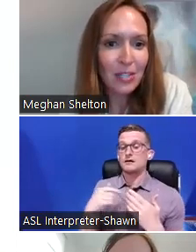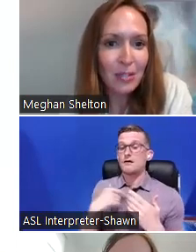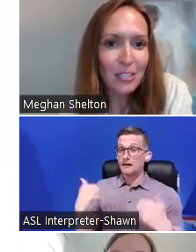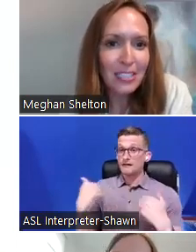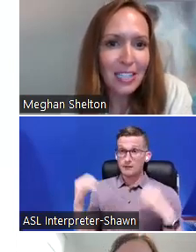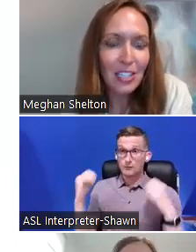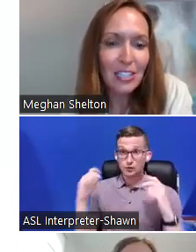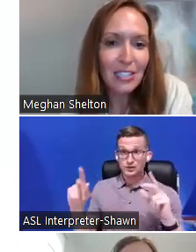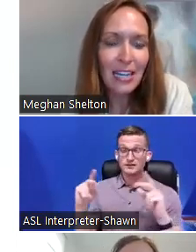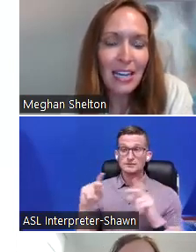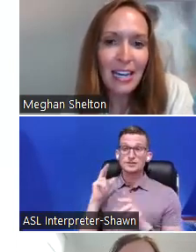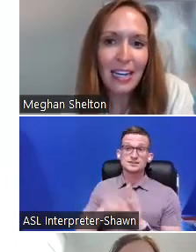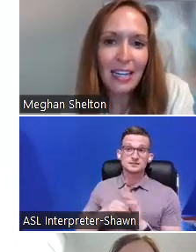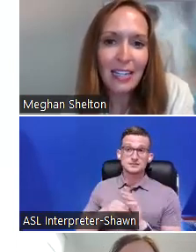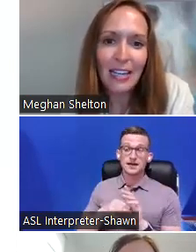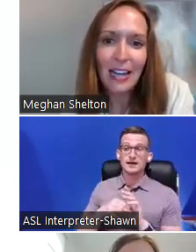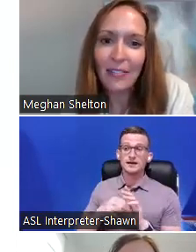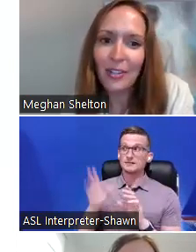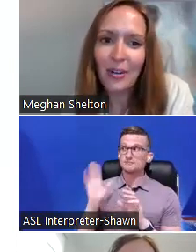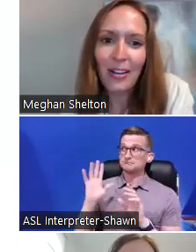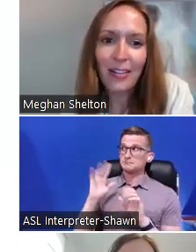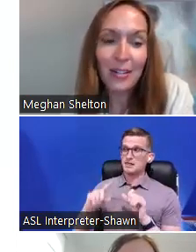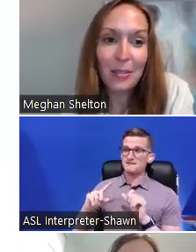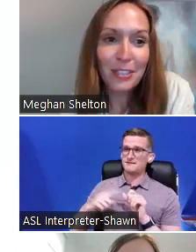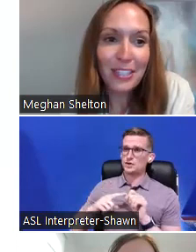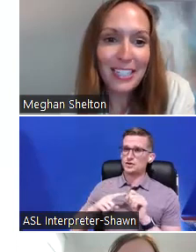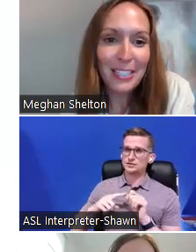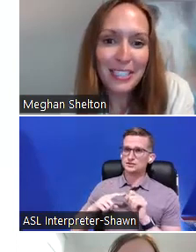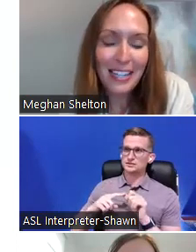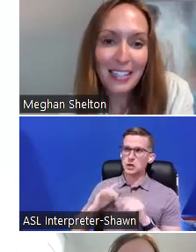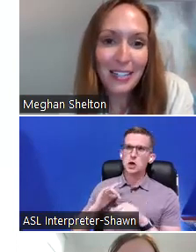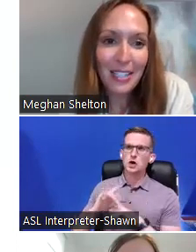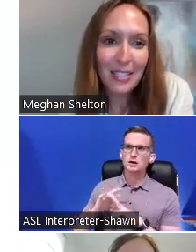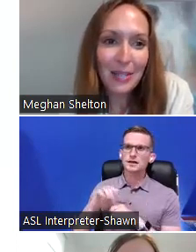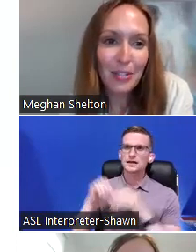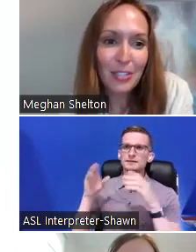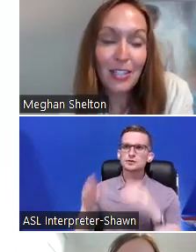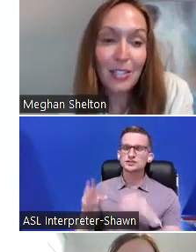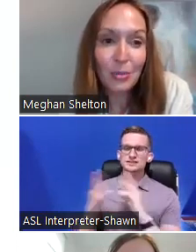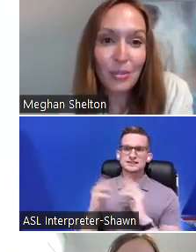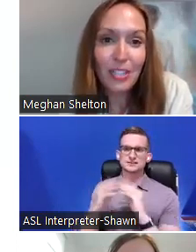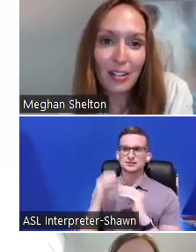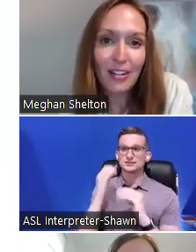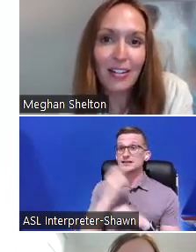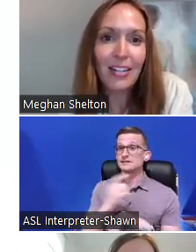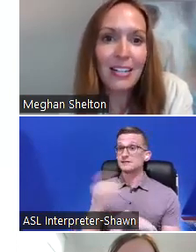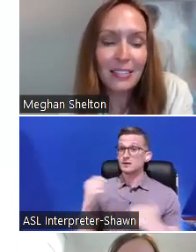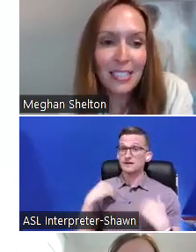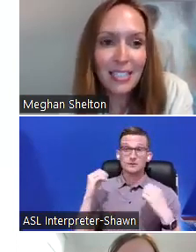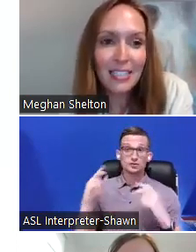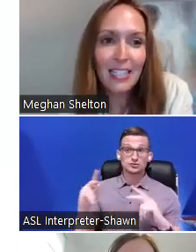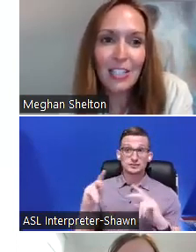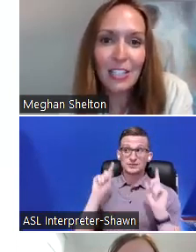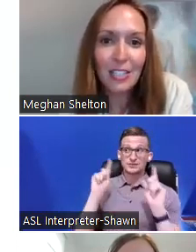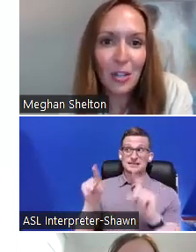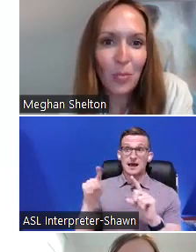first in-person sessions. And if you all have an opportunity to attend any of these in person, they truly are